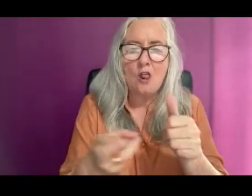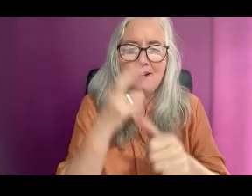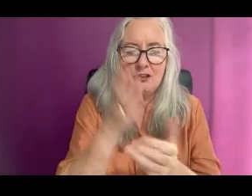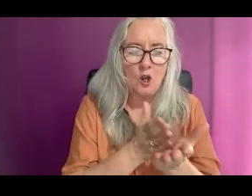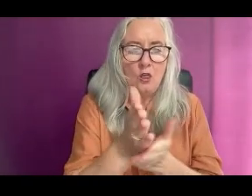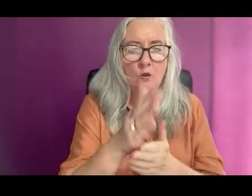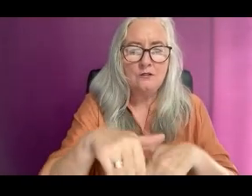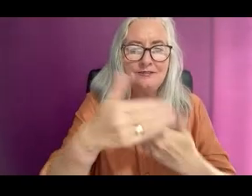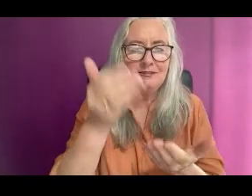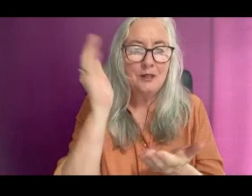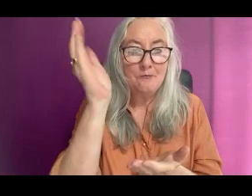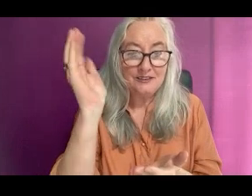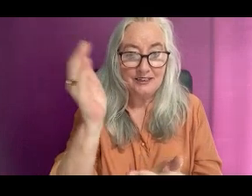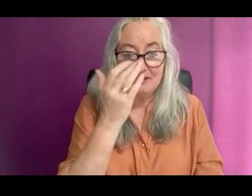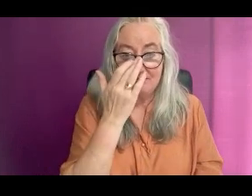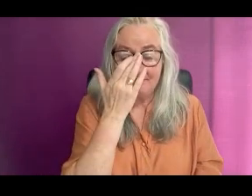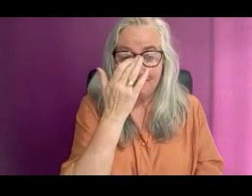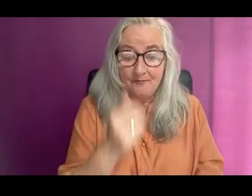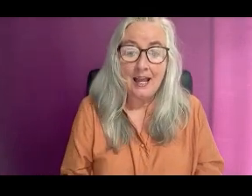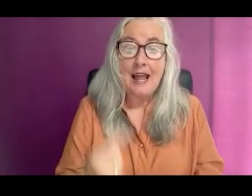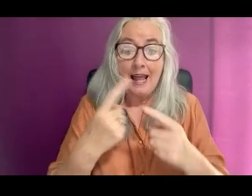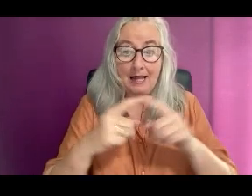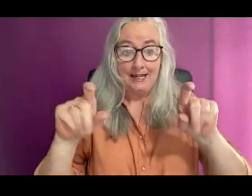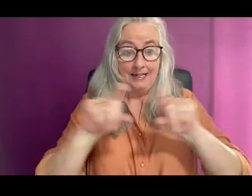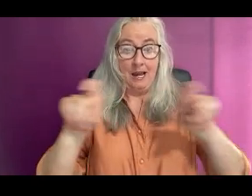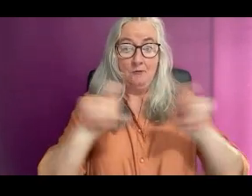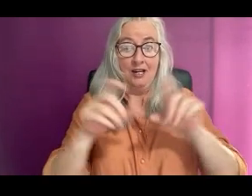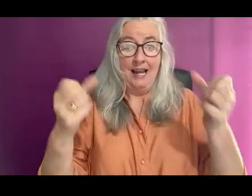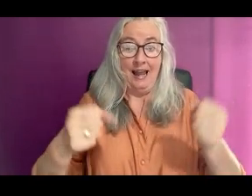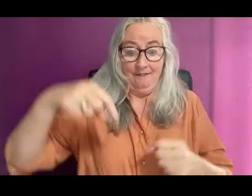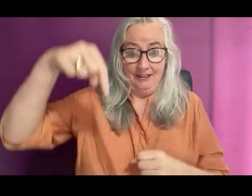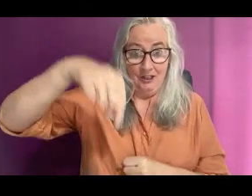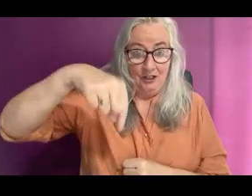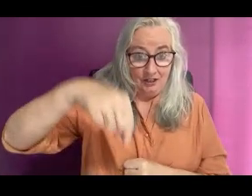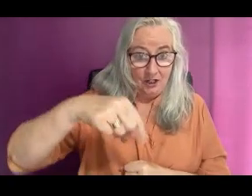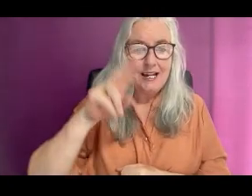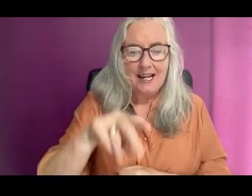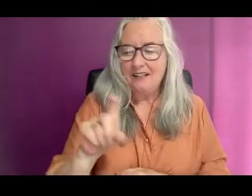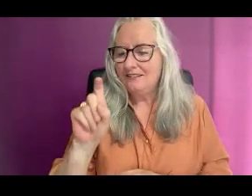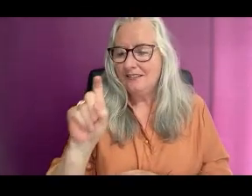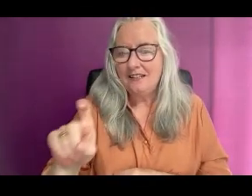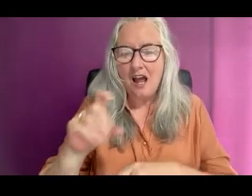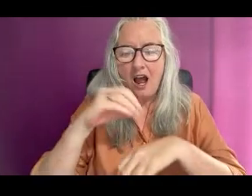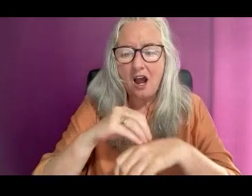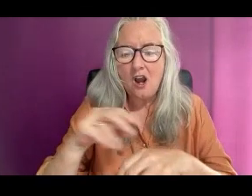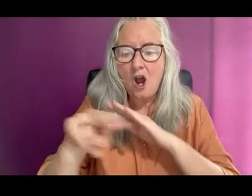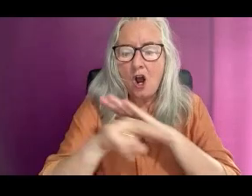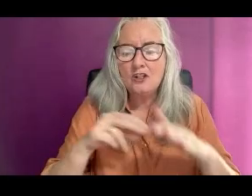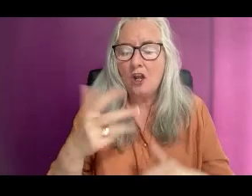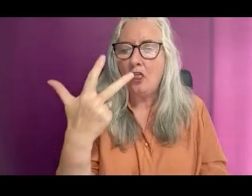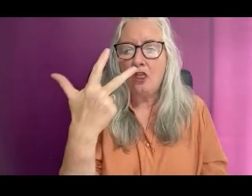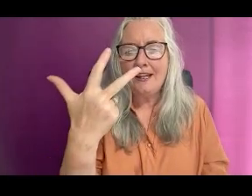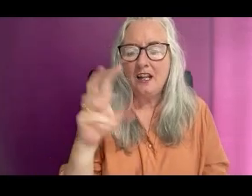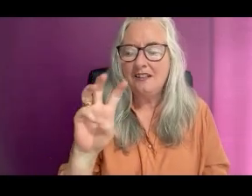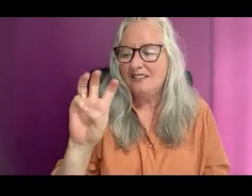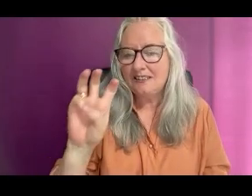the presentations. Also, captions are available during the sessions. You can turn it on under the 3 dots and more,